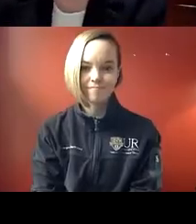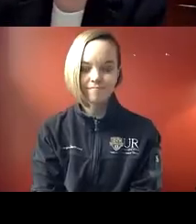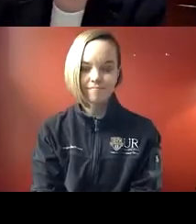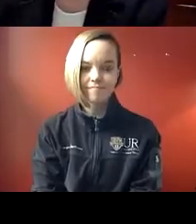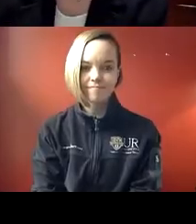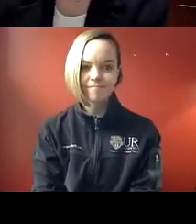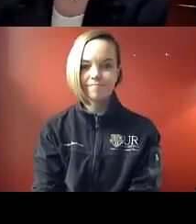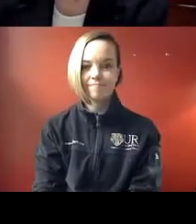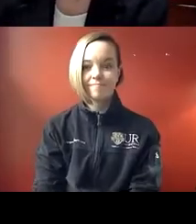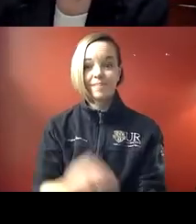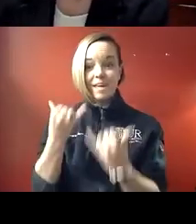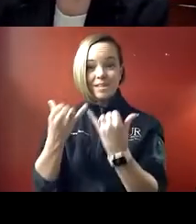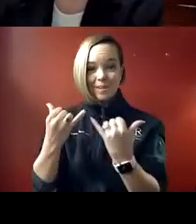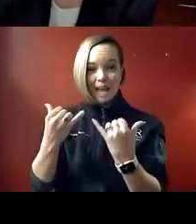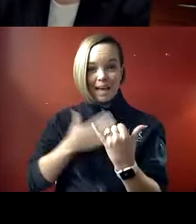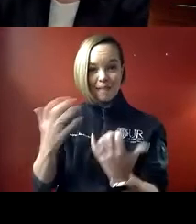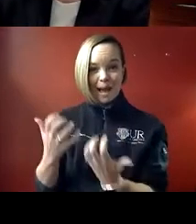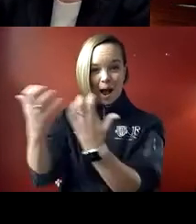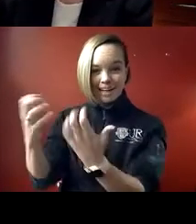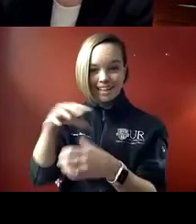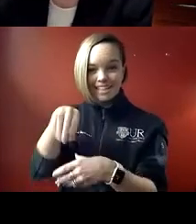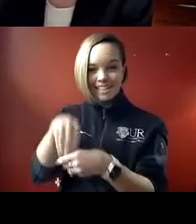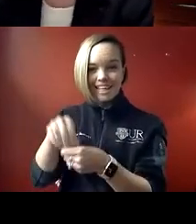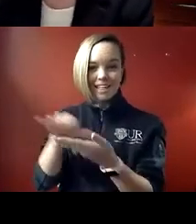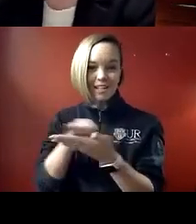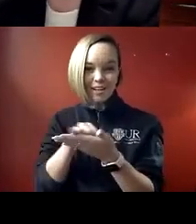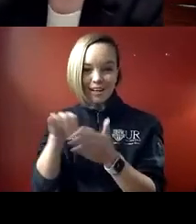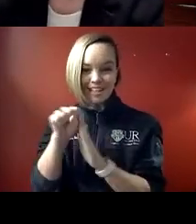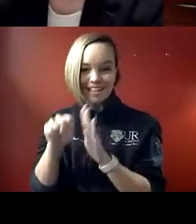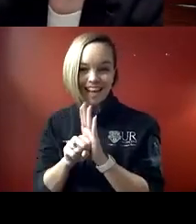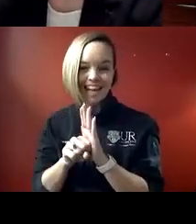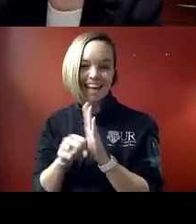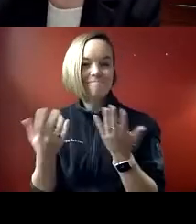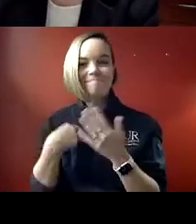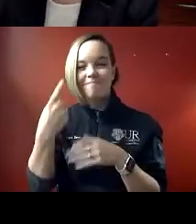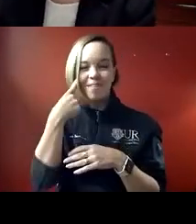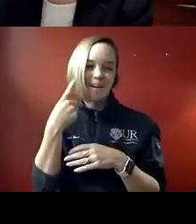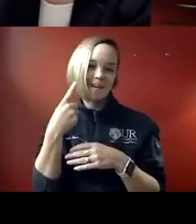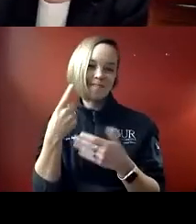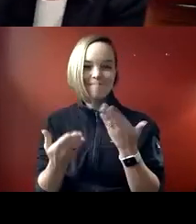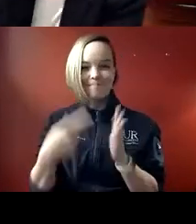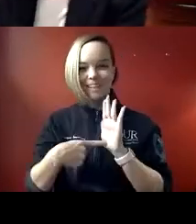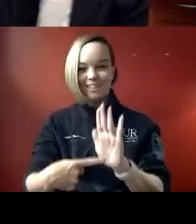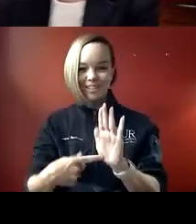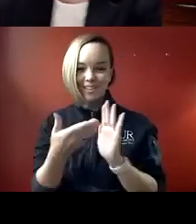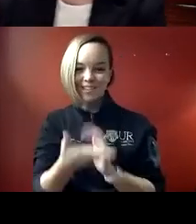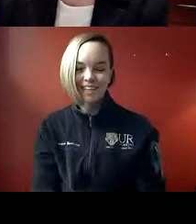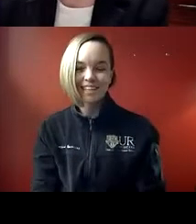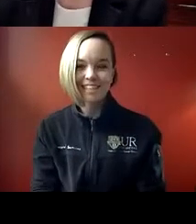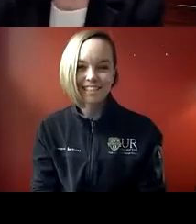My audience today is in New York, so I thought I would show this.